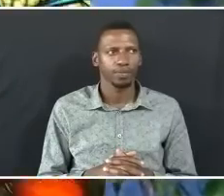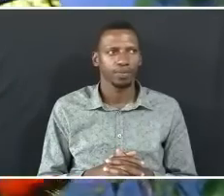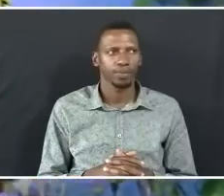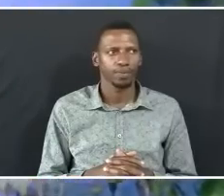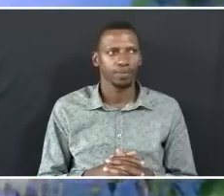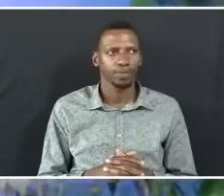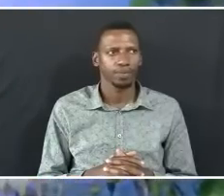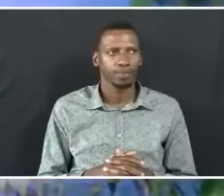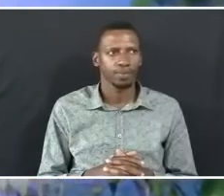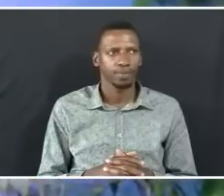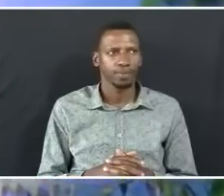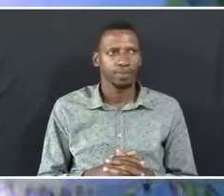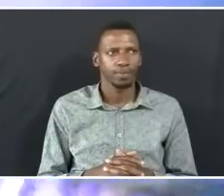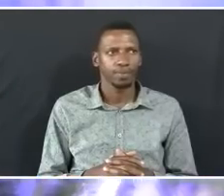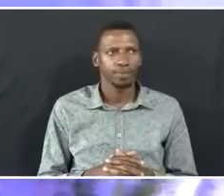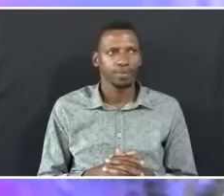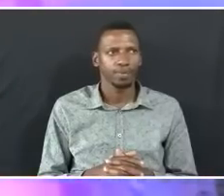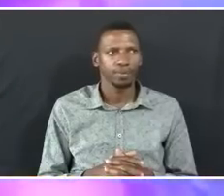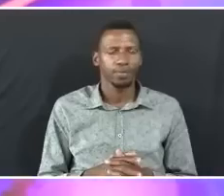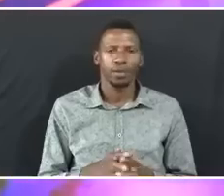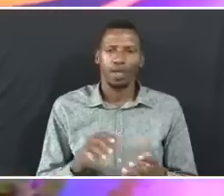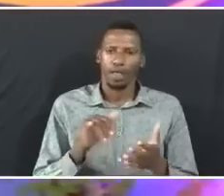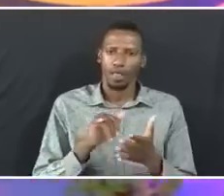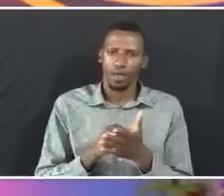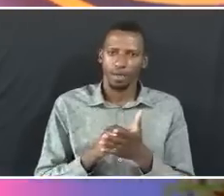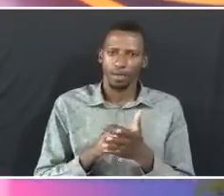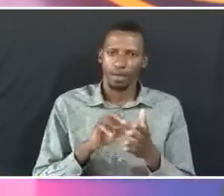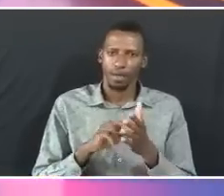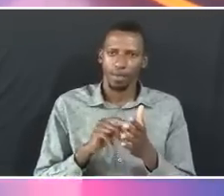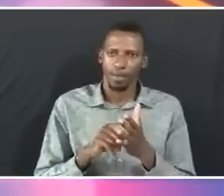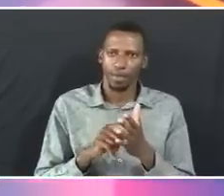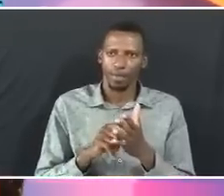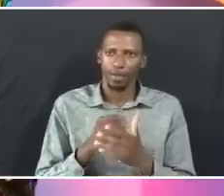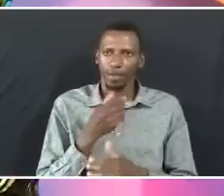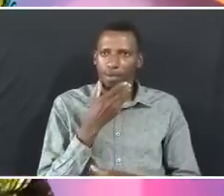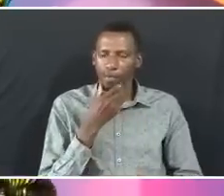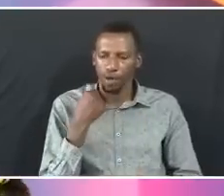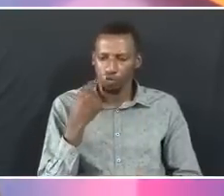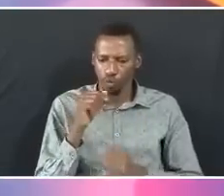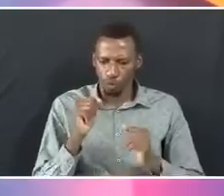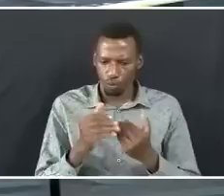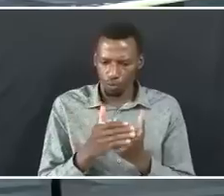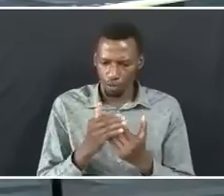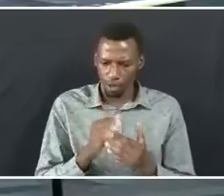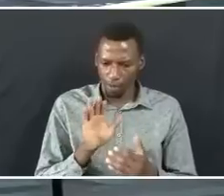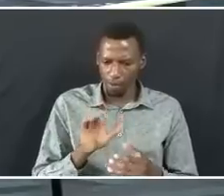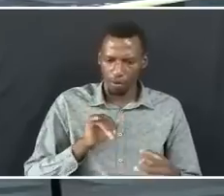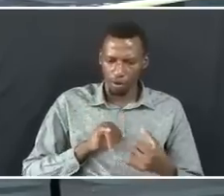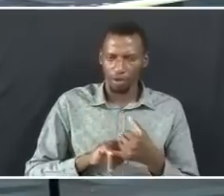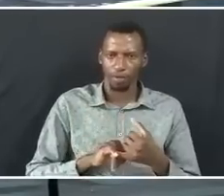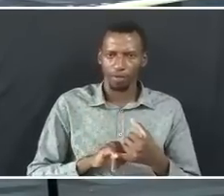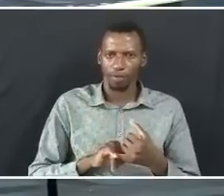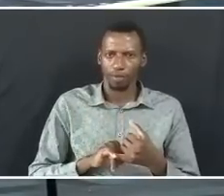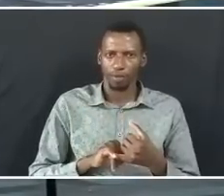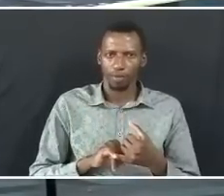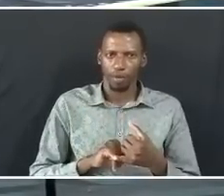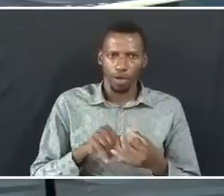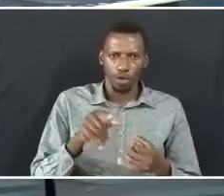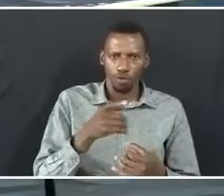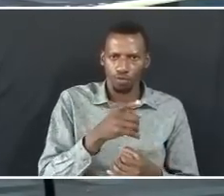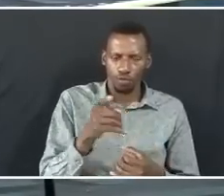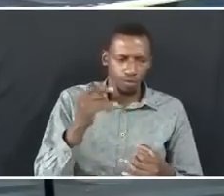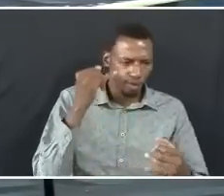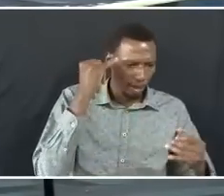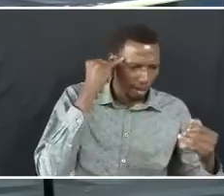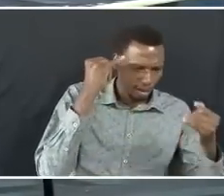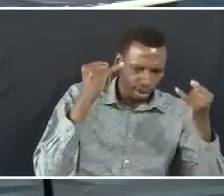And that is the beauty of a man who can handle his wife. You seem to have good ideas, but you can't